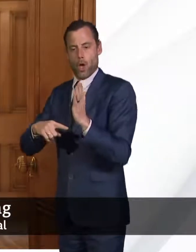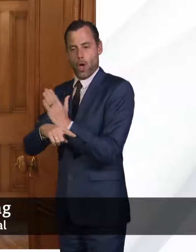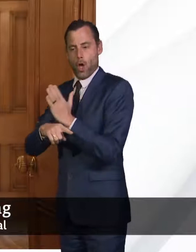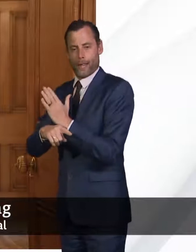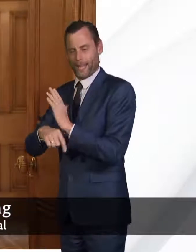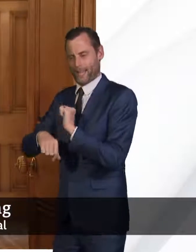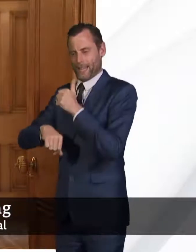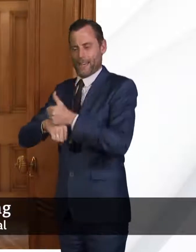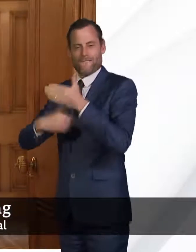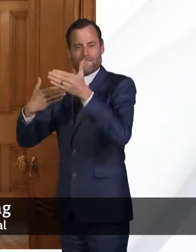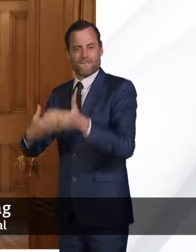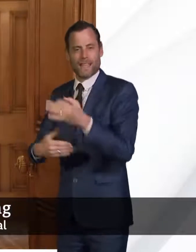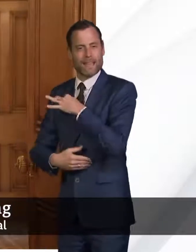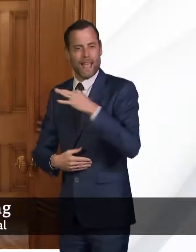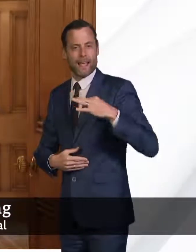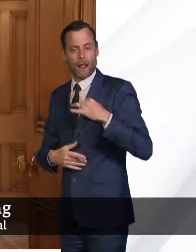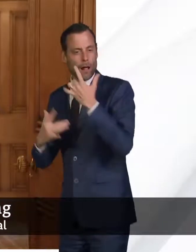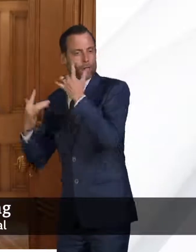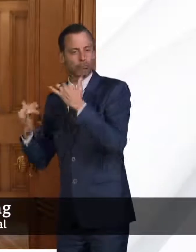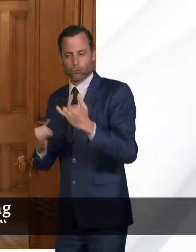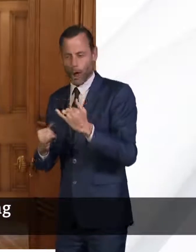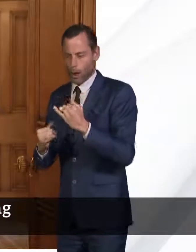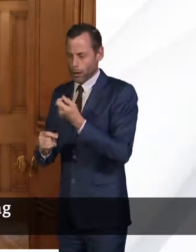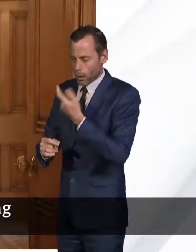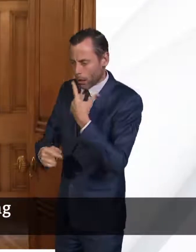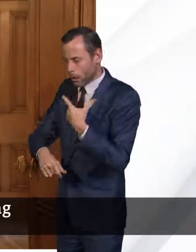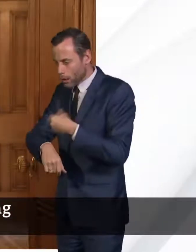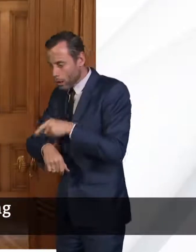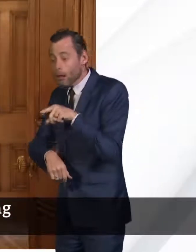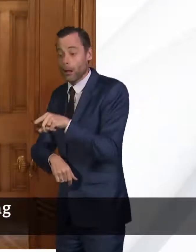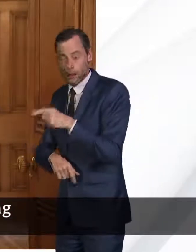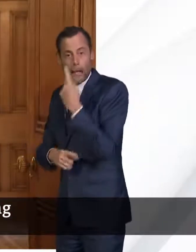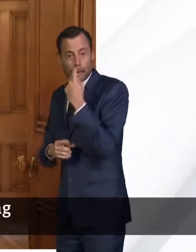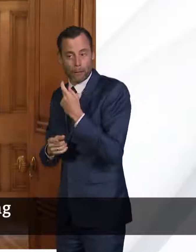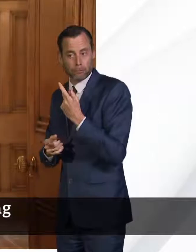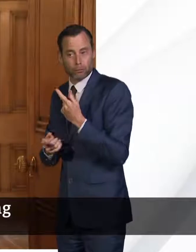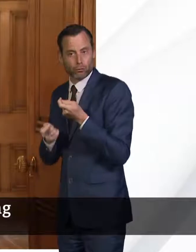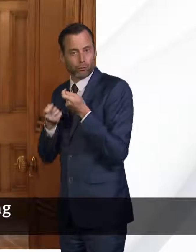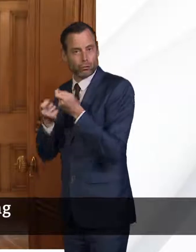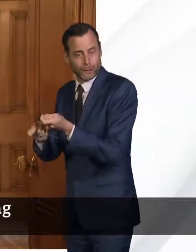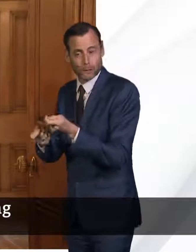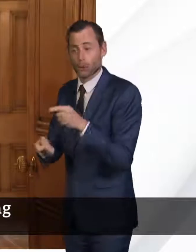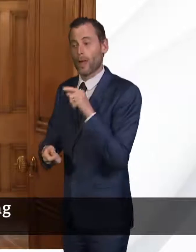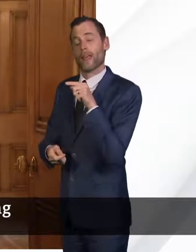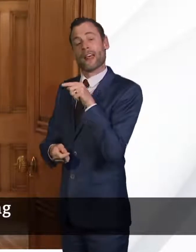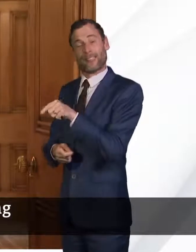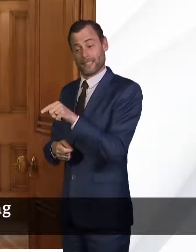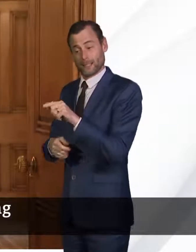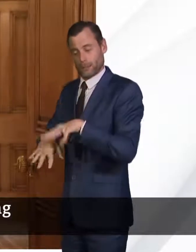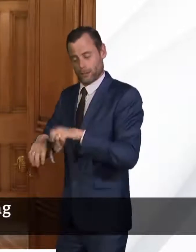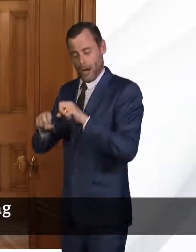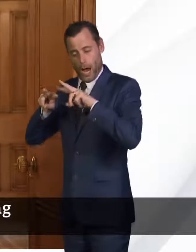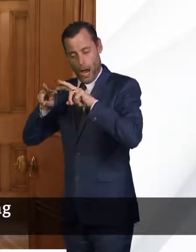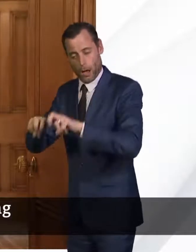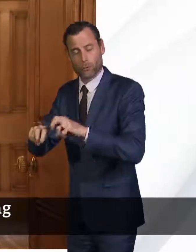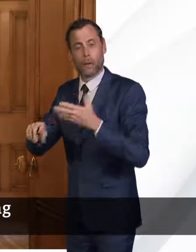platform that we're launching today. This is a national effort made possible by government, academia, and industry all